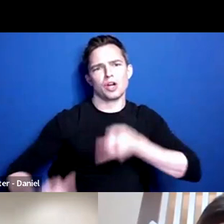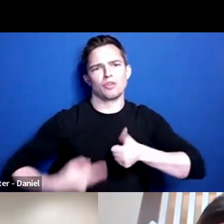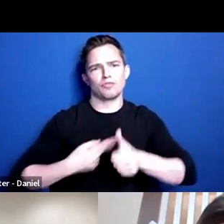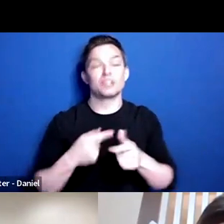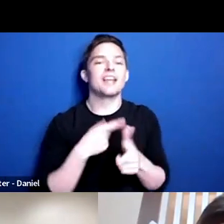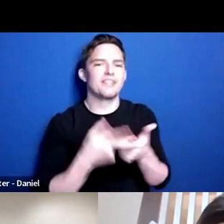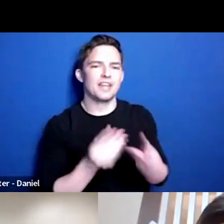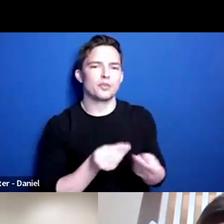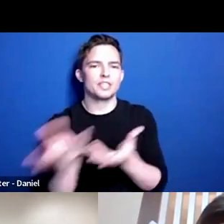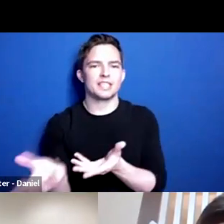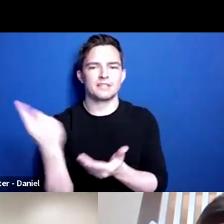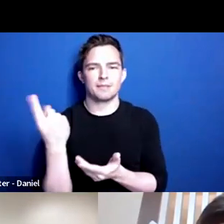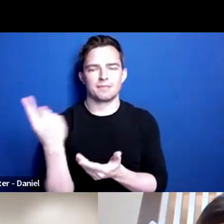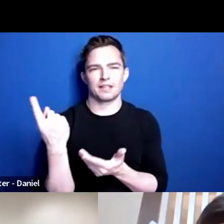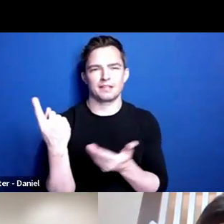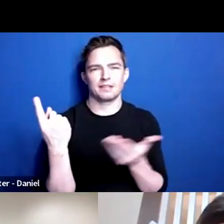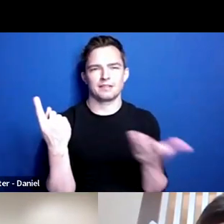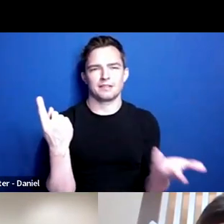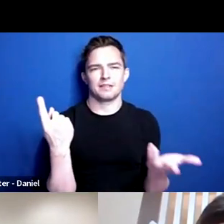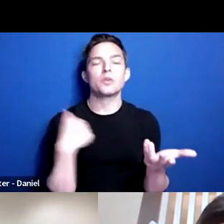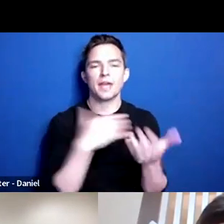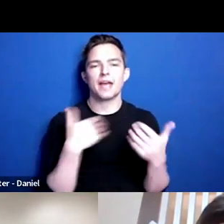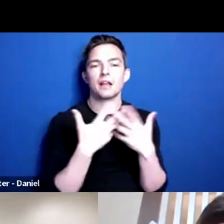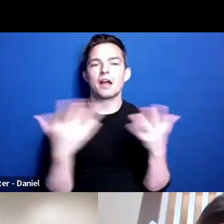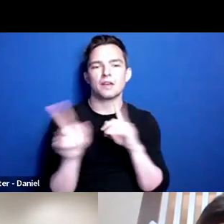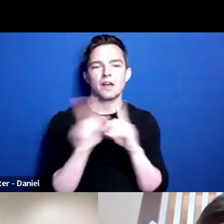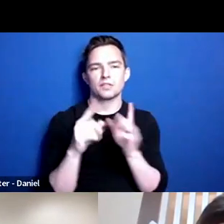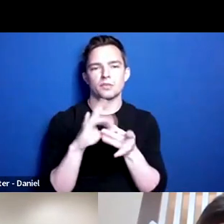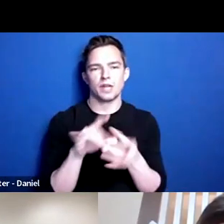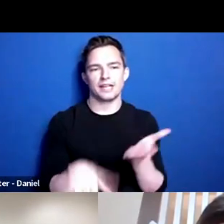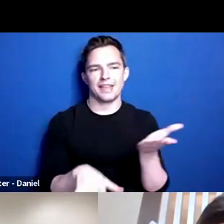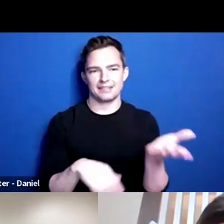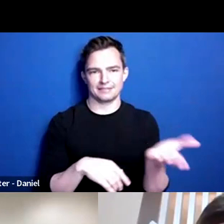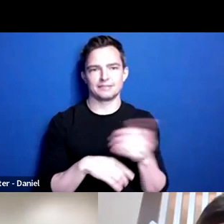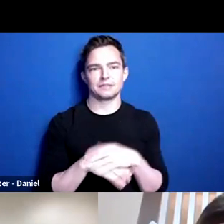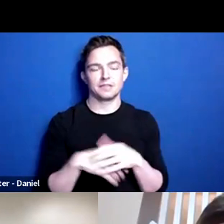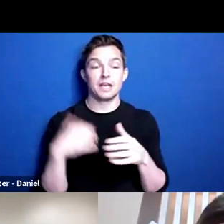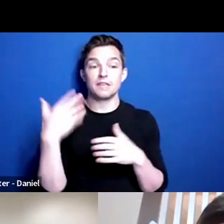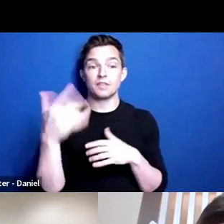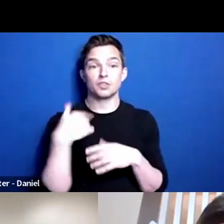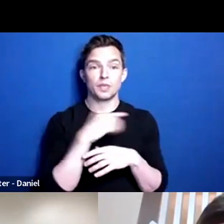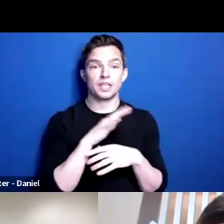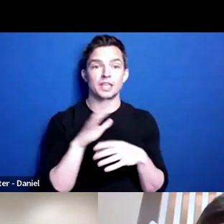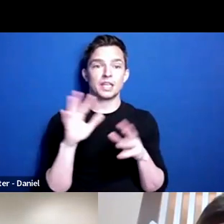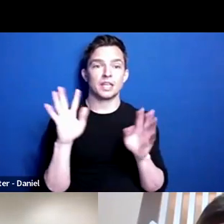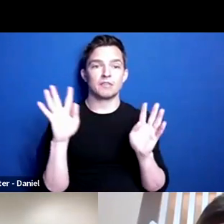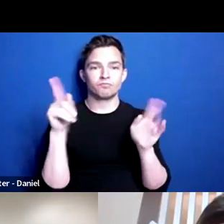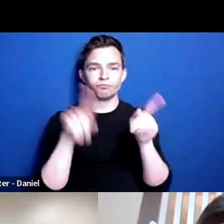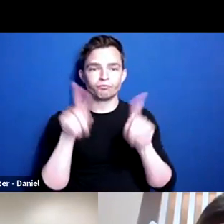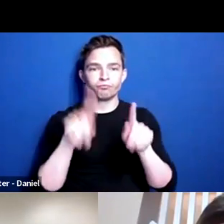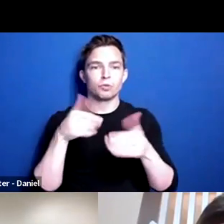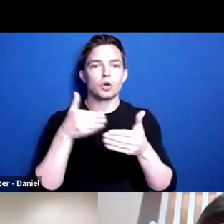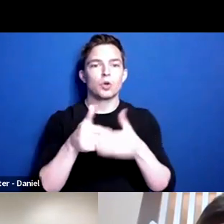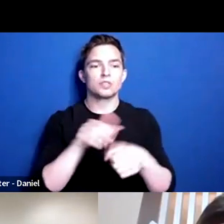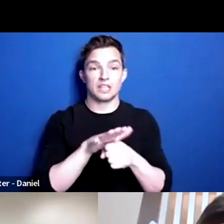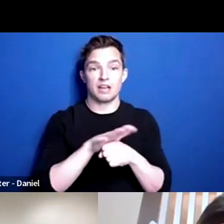something. So we had a lot of conversation around that, and eventually we all landed close enough on the same page that